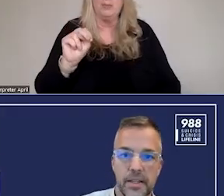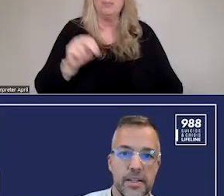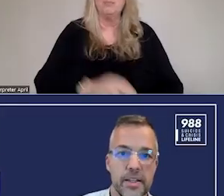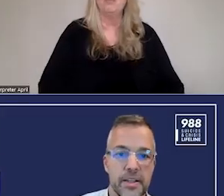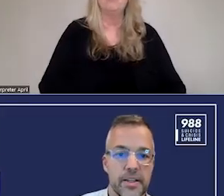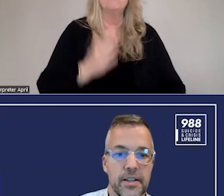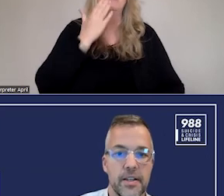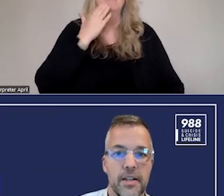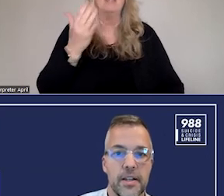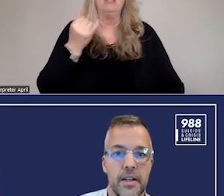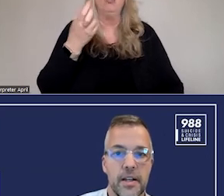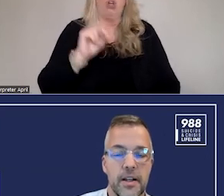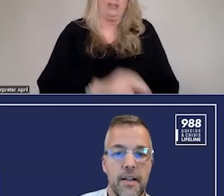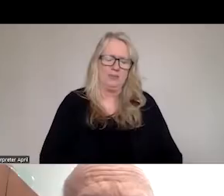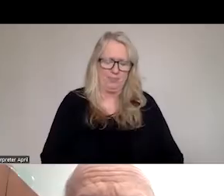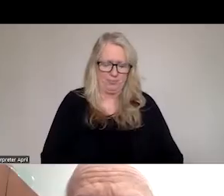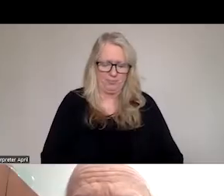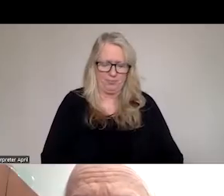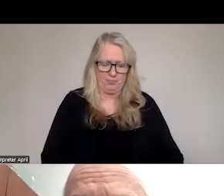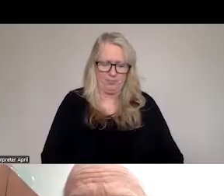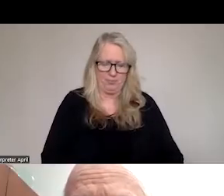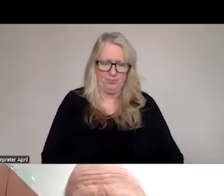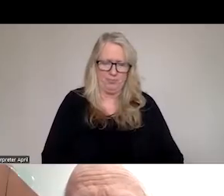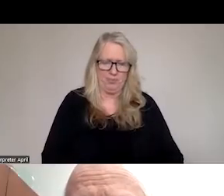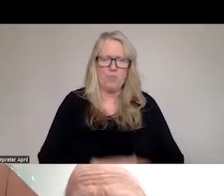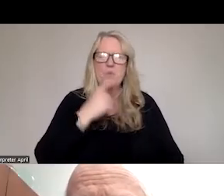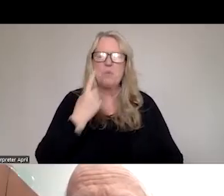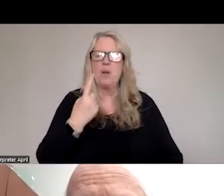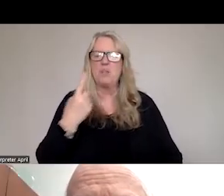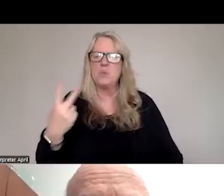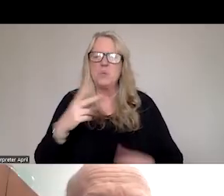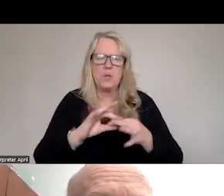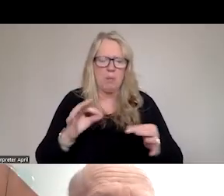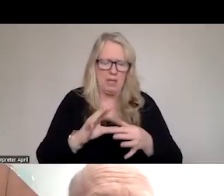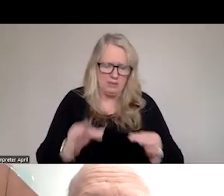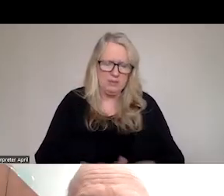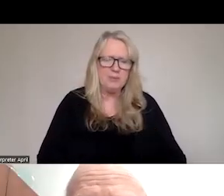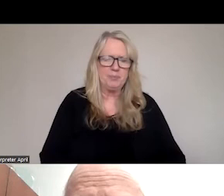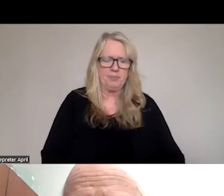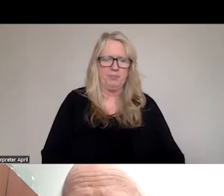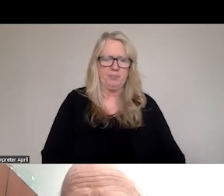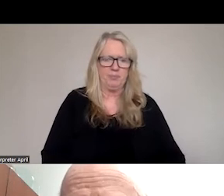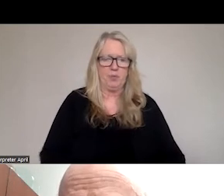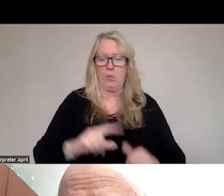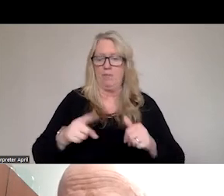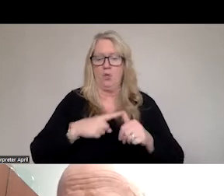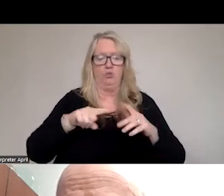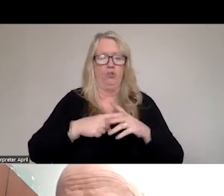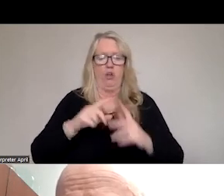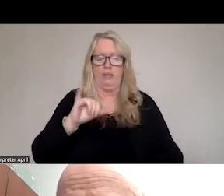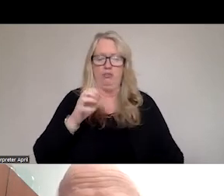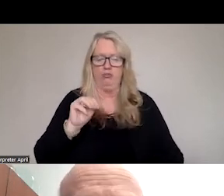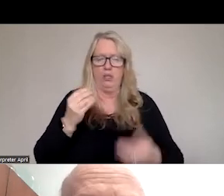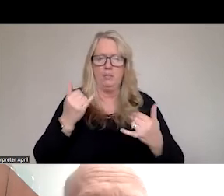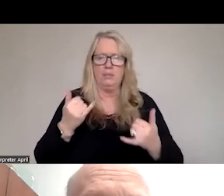Thank you, John. Just wanted to make one or two comments that when the jam started today, one of the